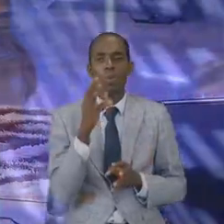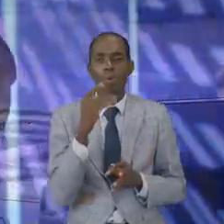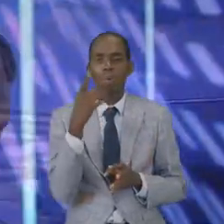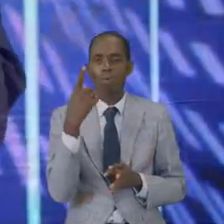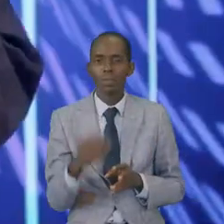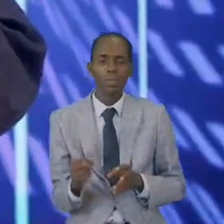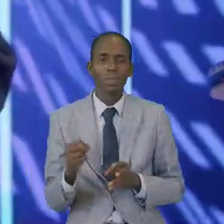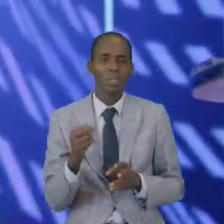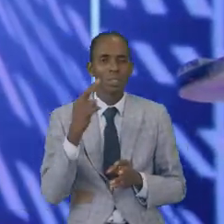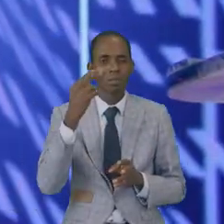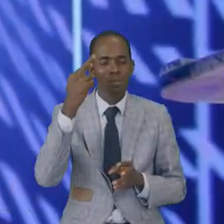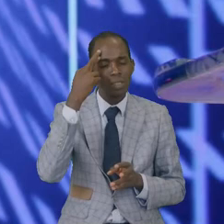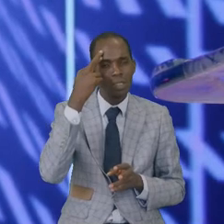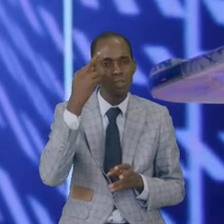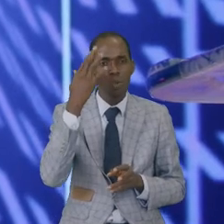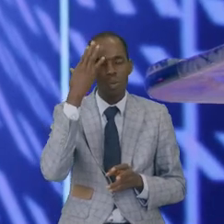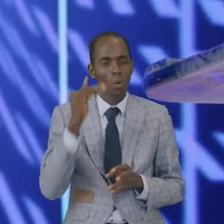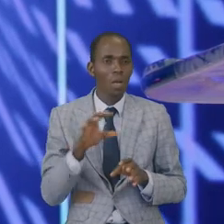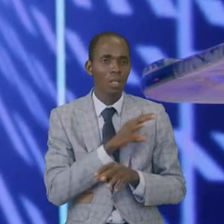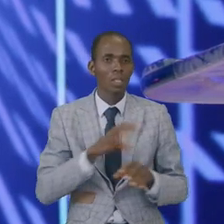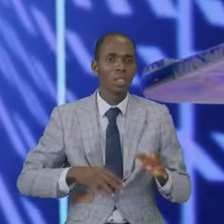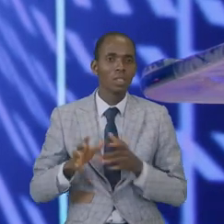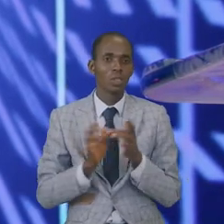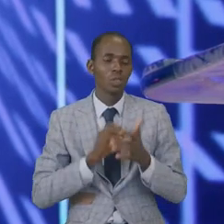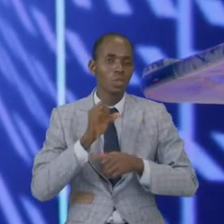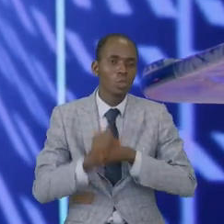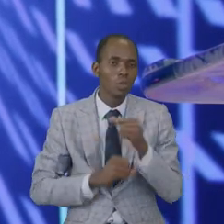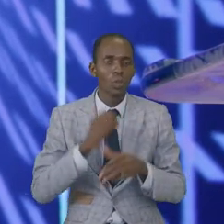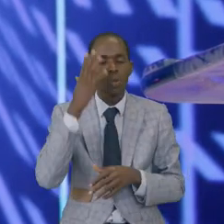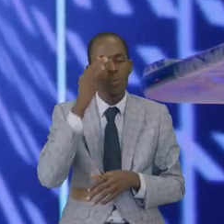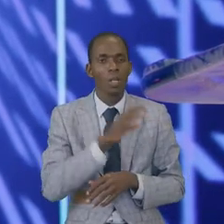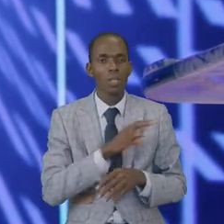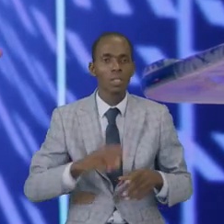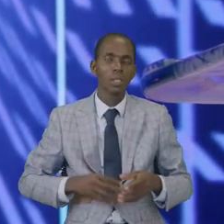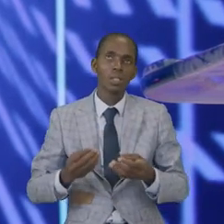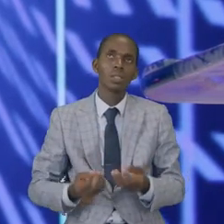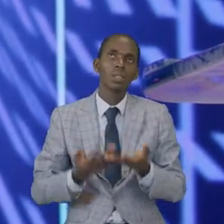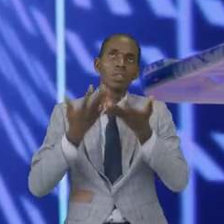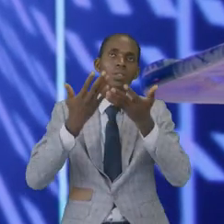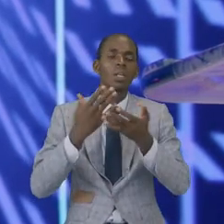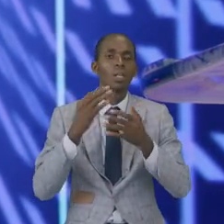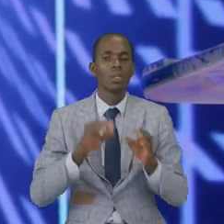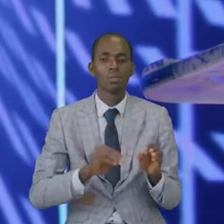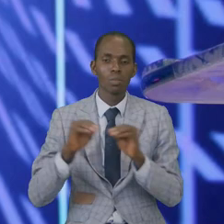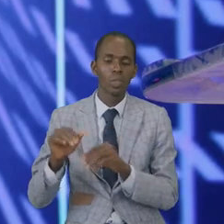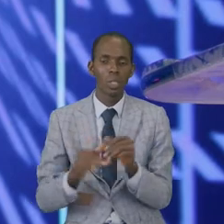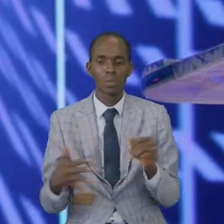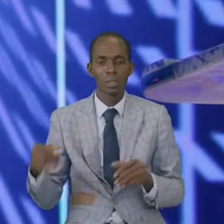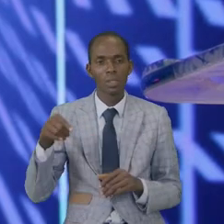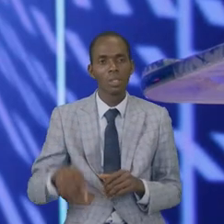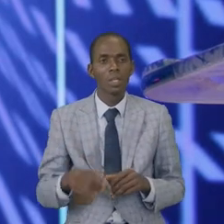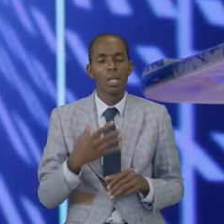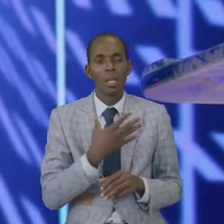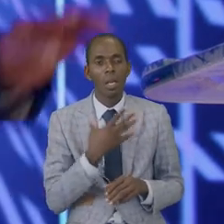major reasons why Christ suffered, why Christ sacrificed, why Christ laid everything down, and while Christ